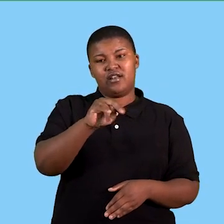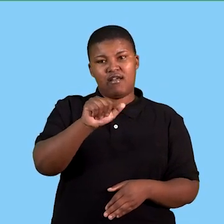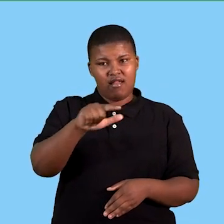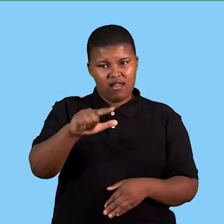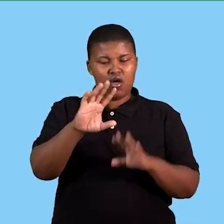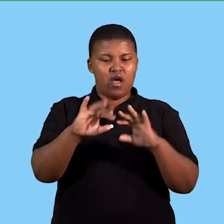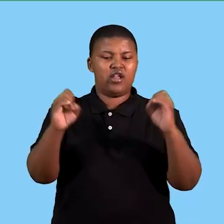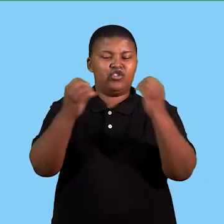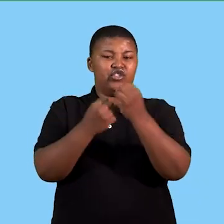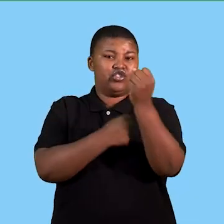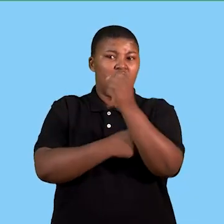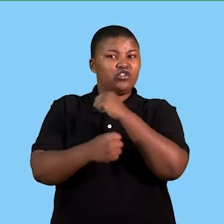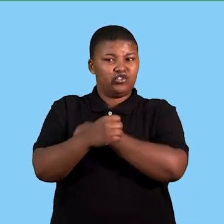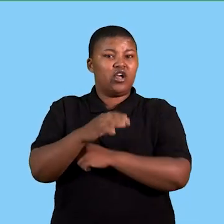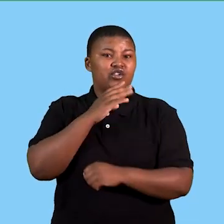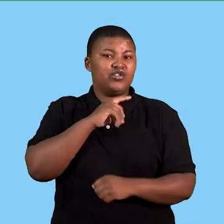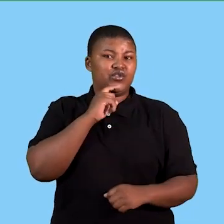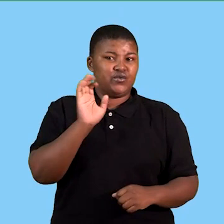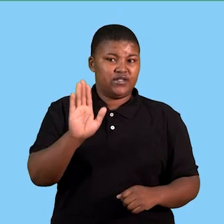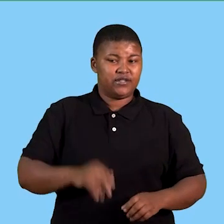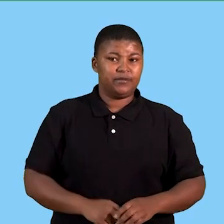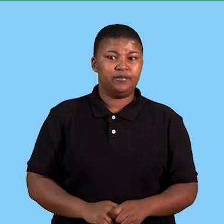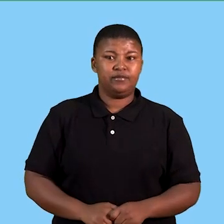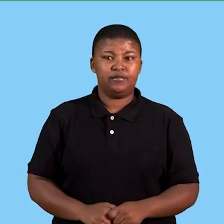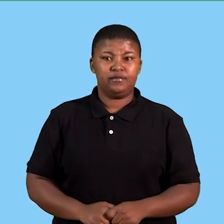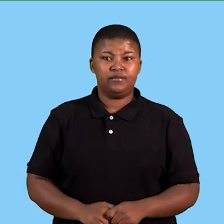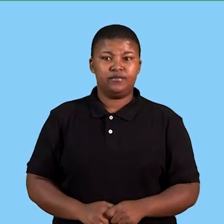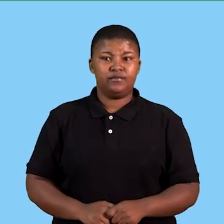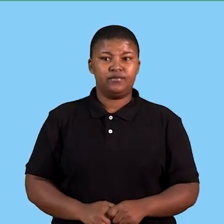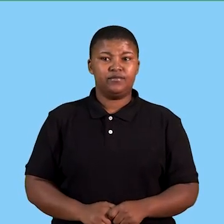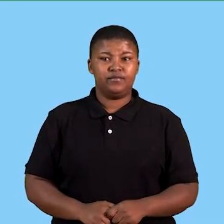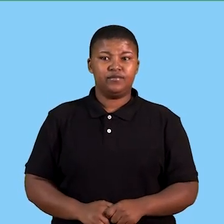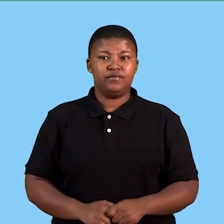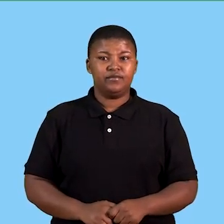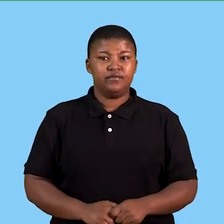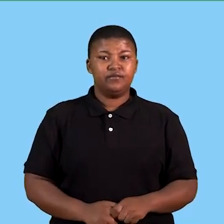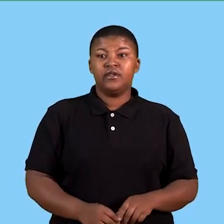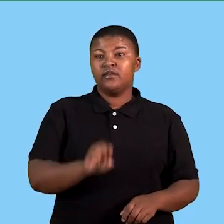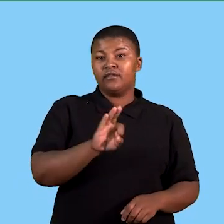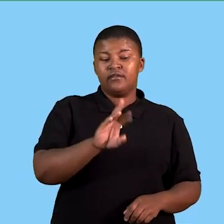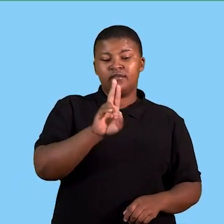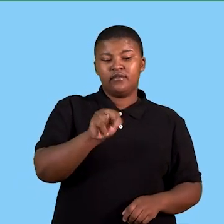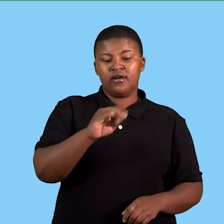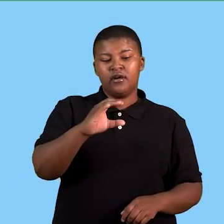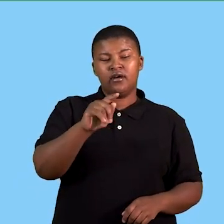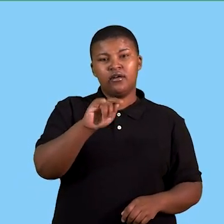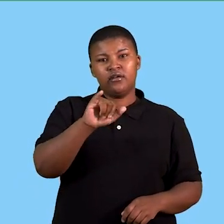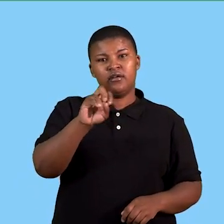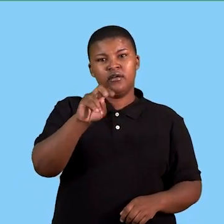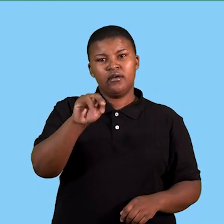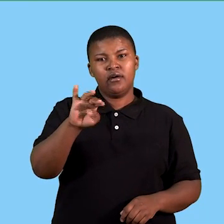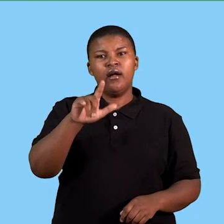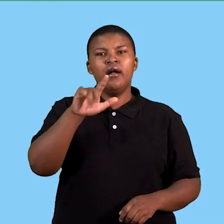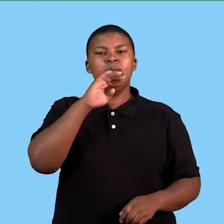is used. All right, so remember that tip. Functional structure means that the business is